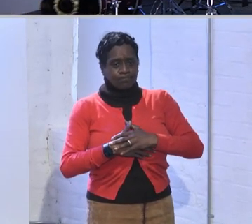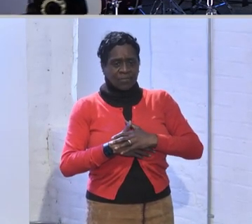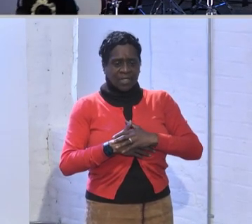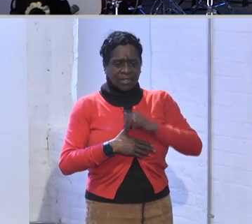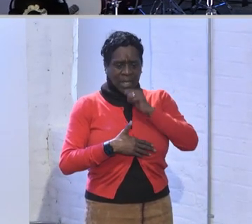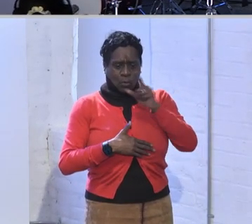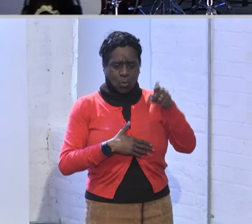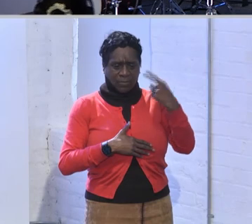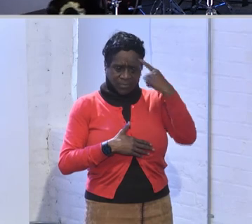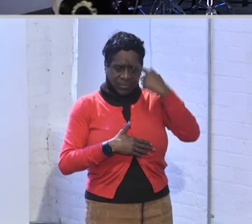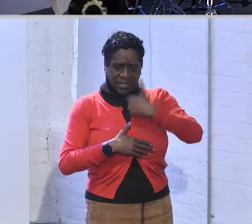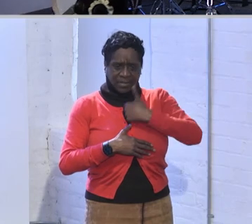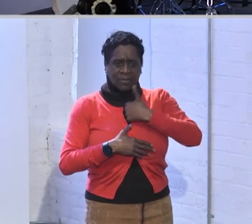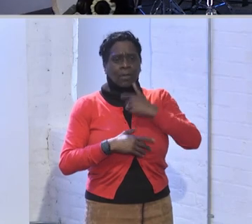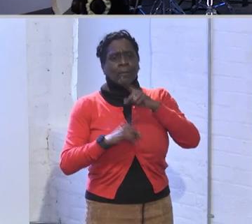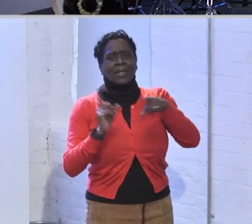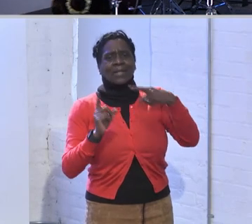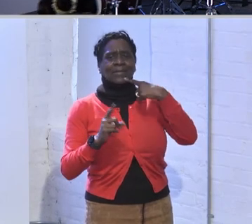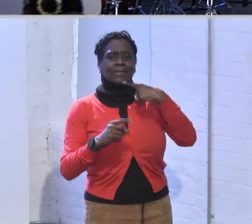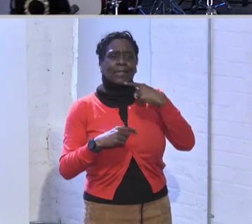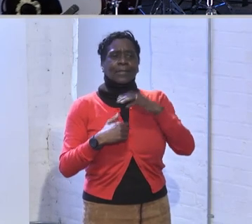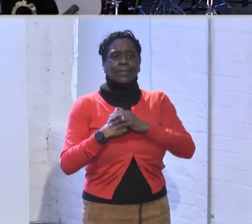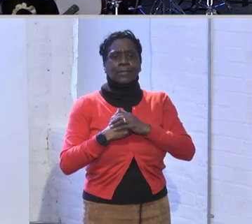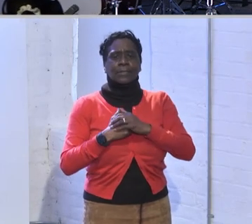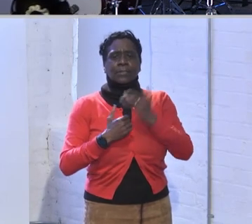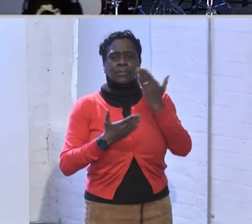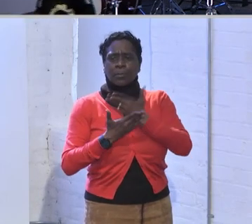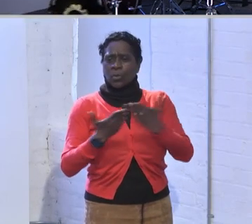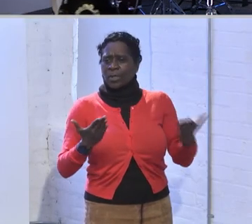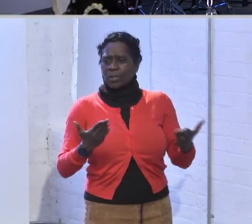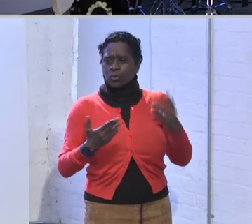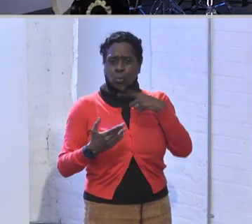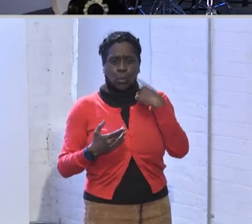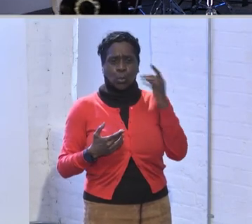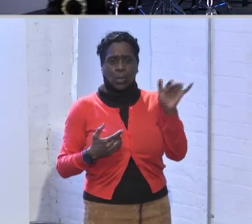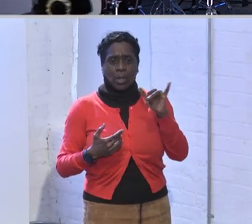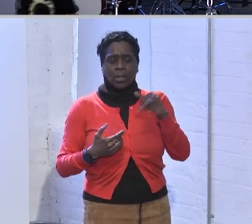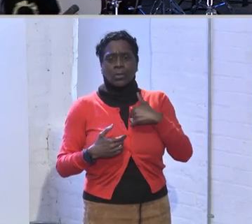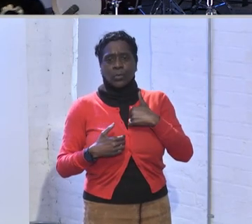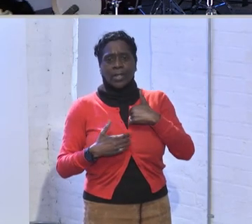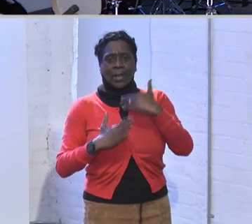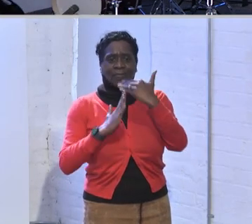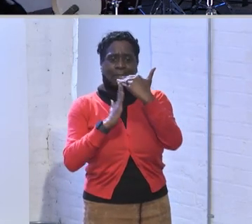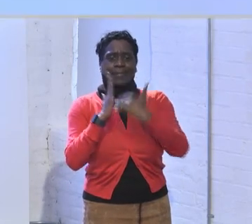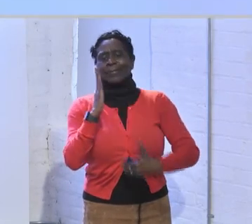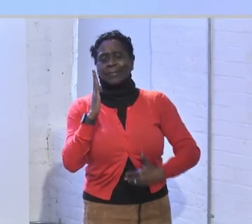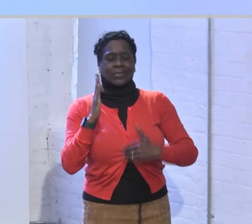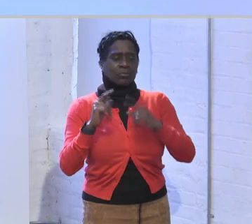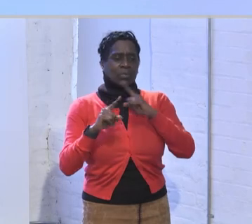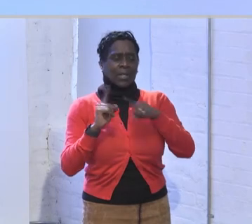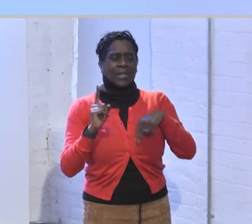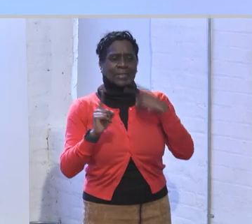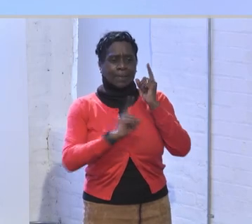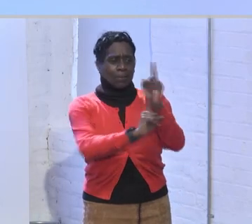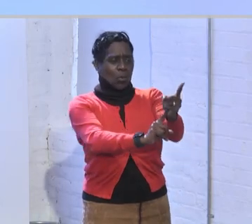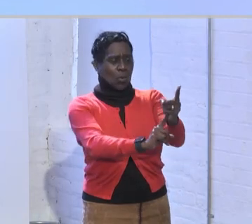For me, not even for me. Let's just say what some of those things could be. And in the list, we could spend a long time on the list, but let me just spend a